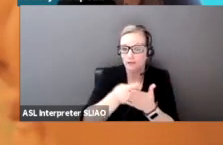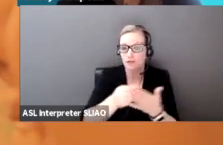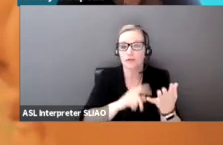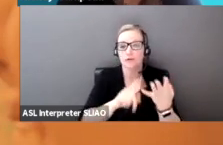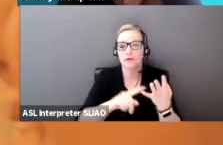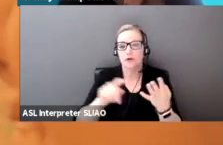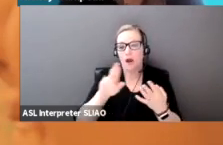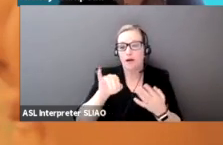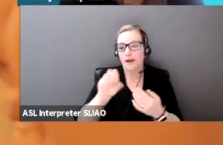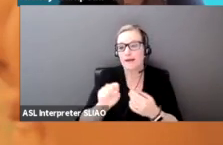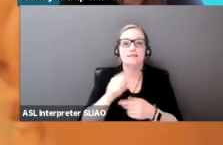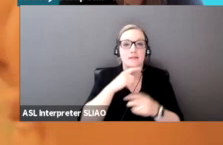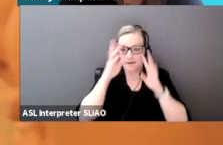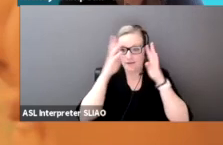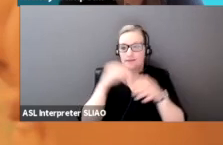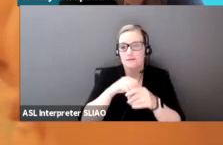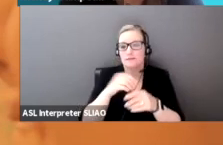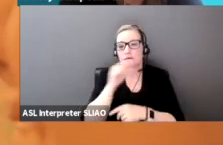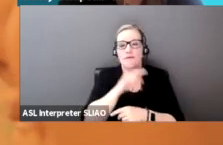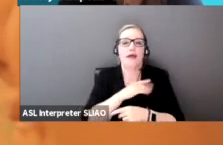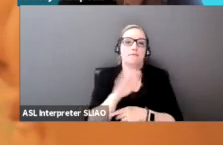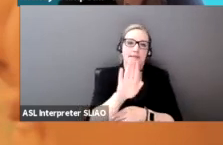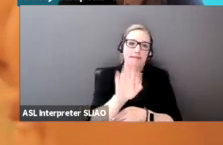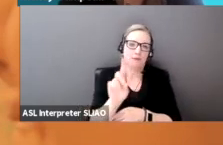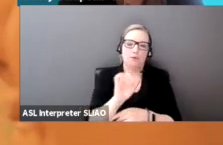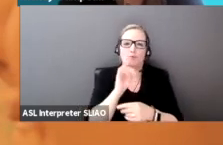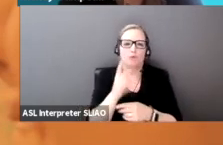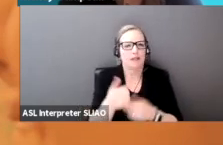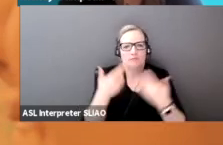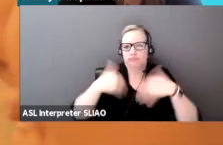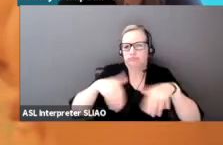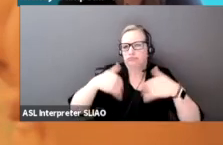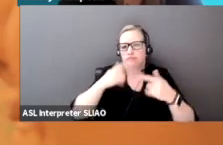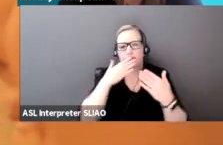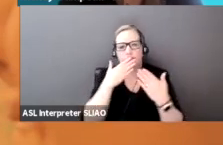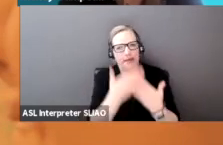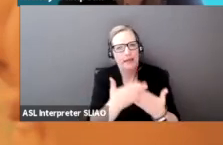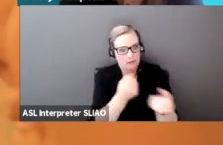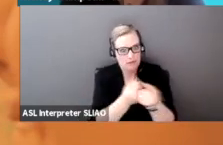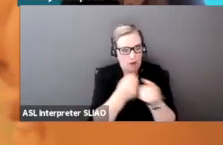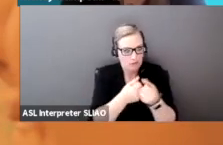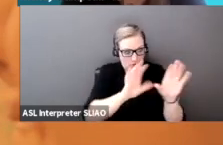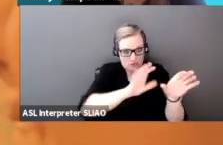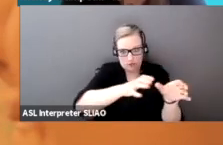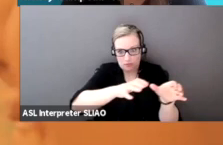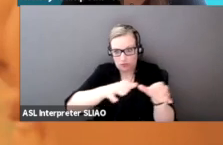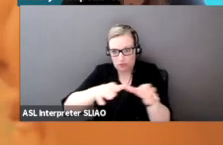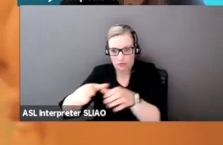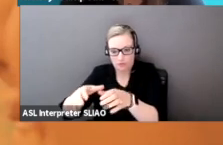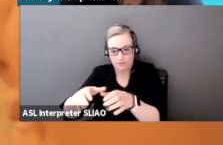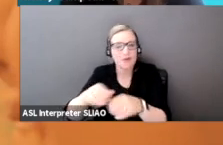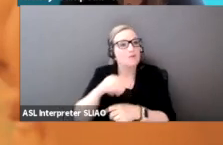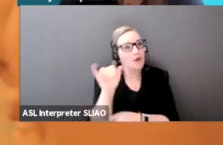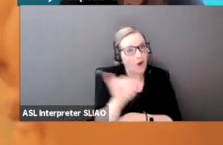them and are so grateful for all their generosity and support in everything that we do at Innovation Guelph. But also, in addition, Sign Language